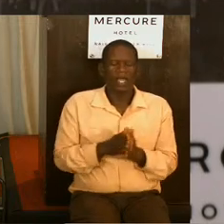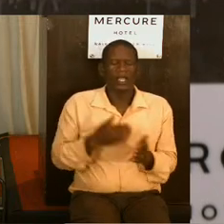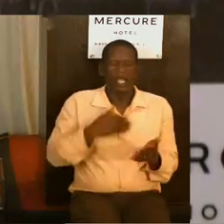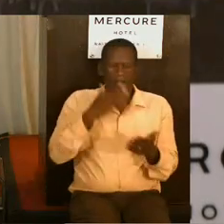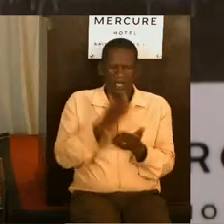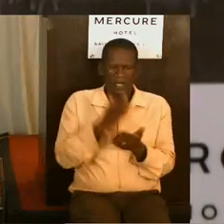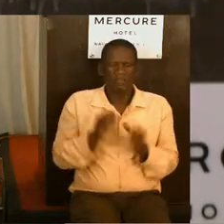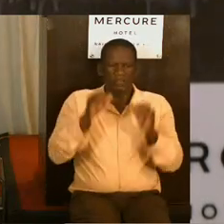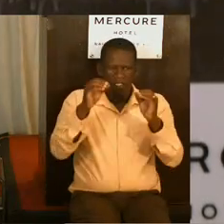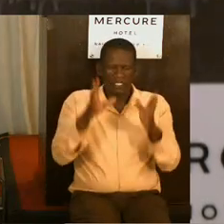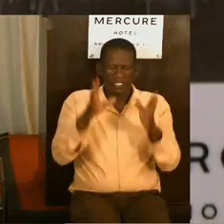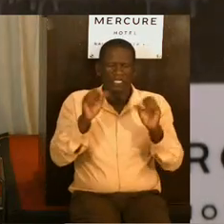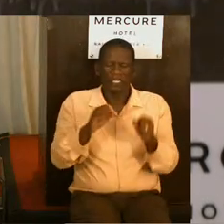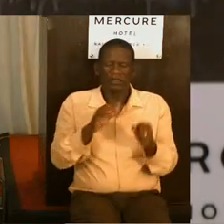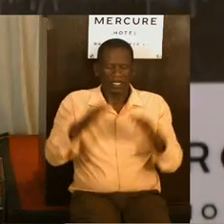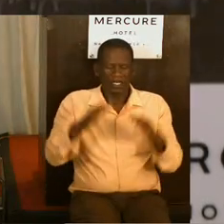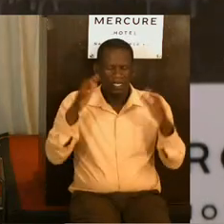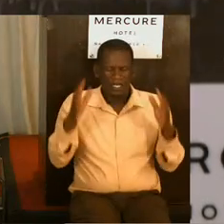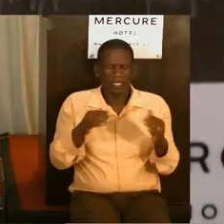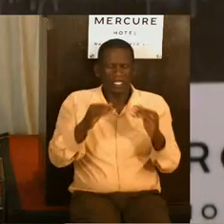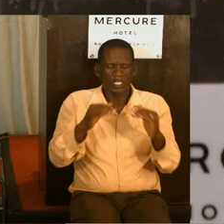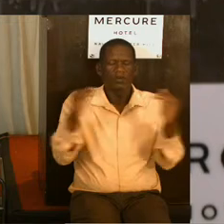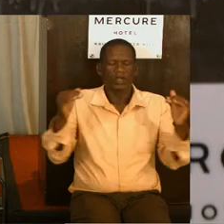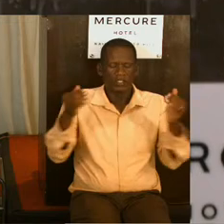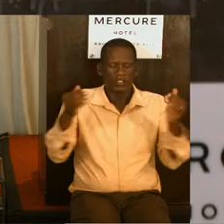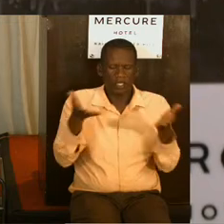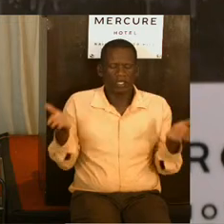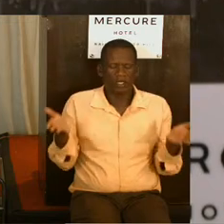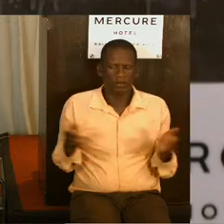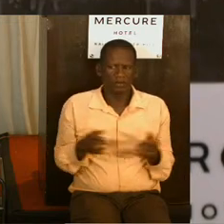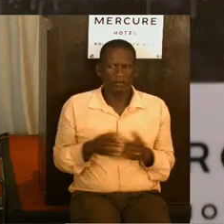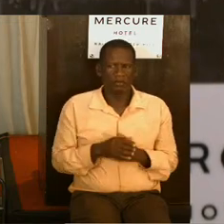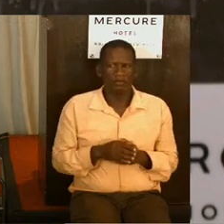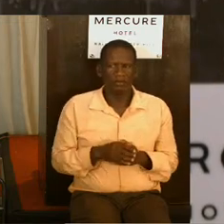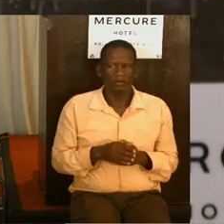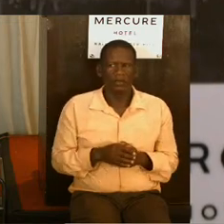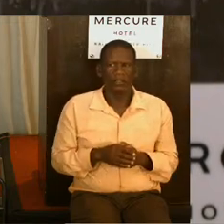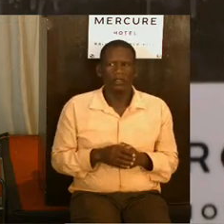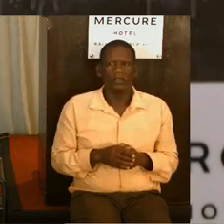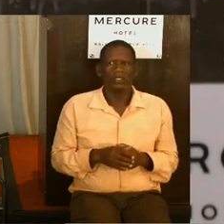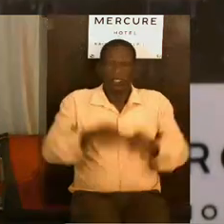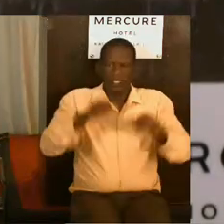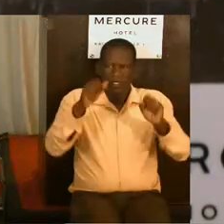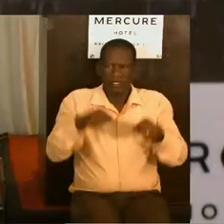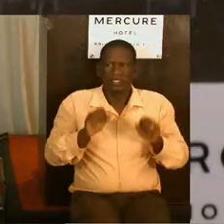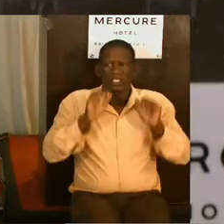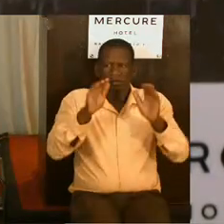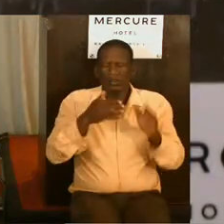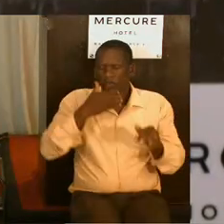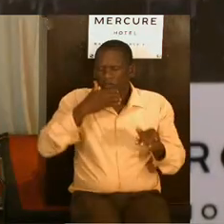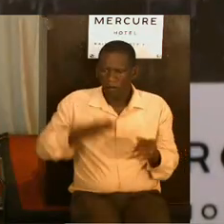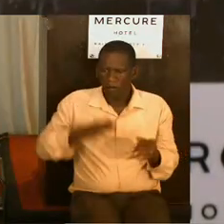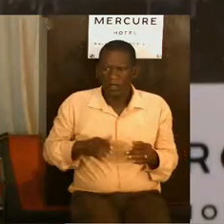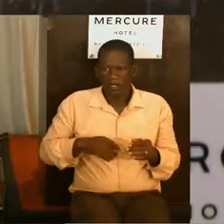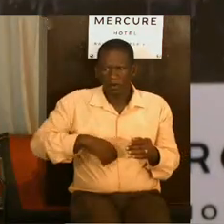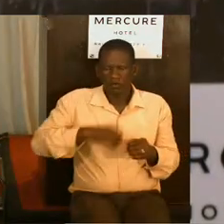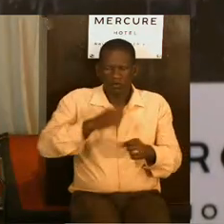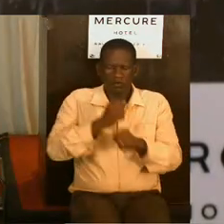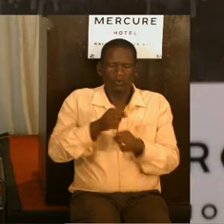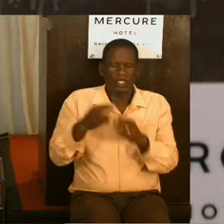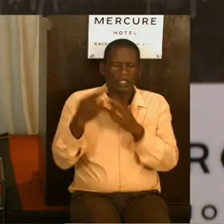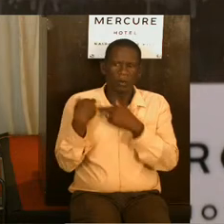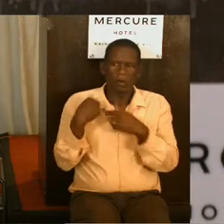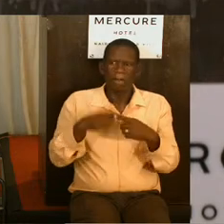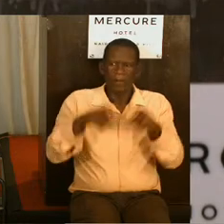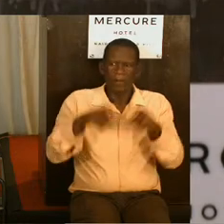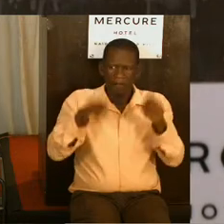I believe teachers can be the great equalizers because yes it's important for parents to pay their role but